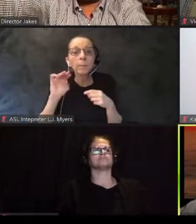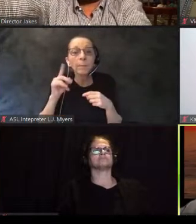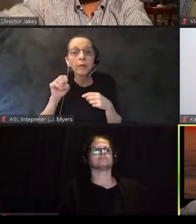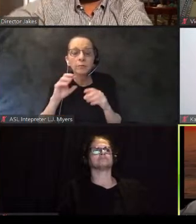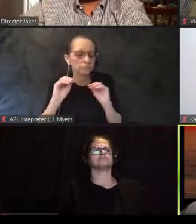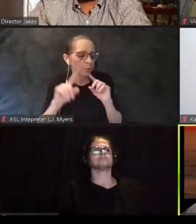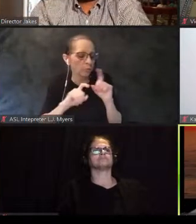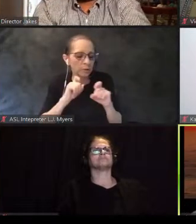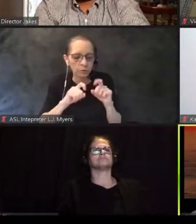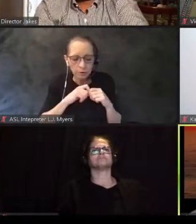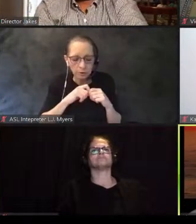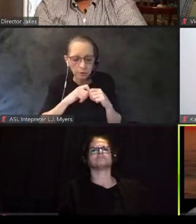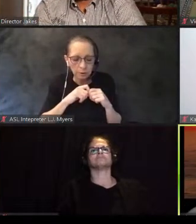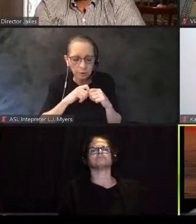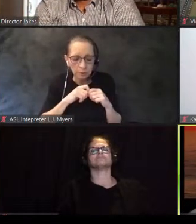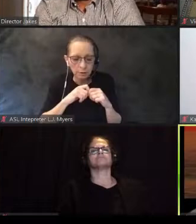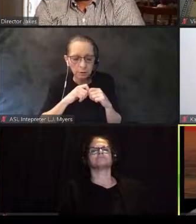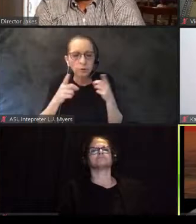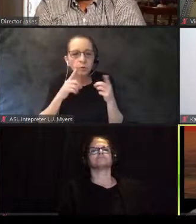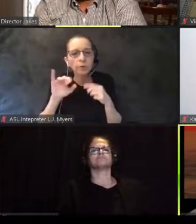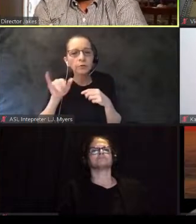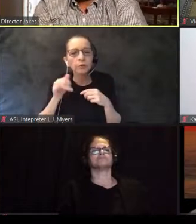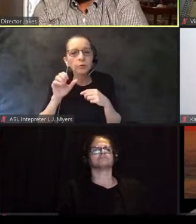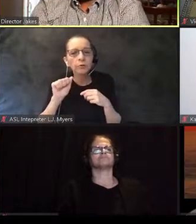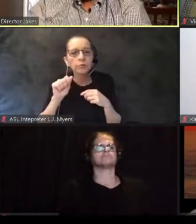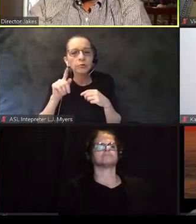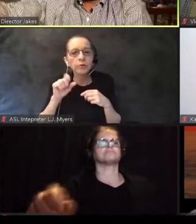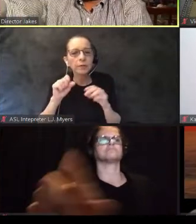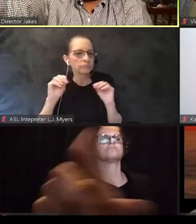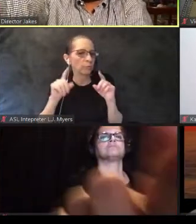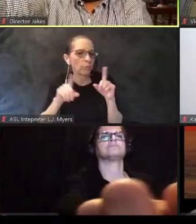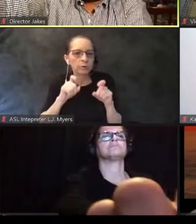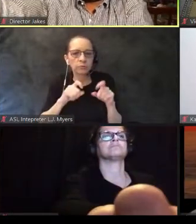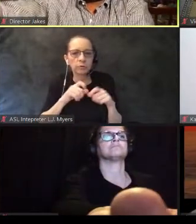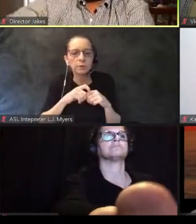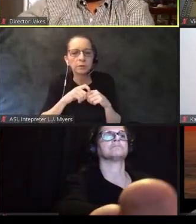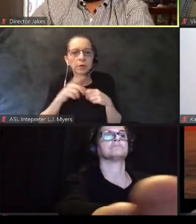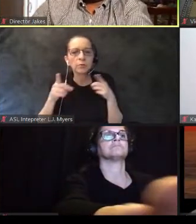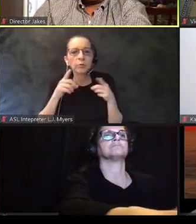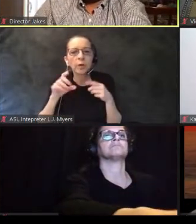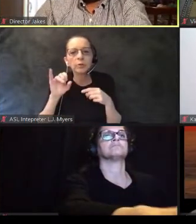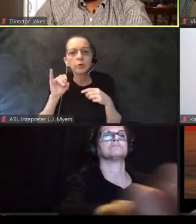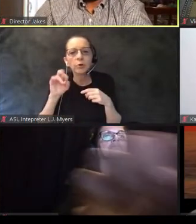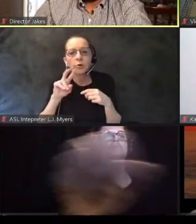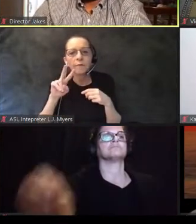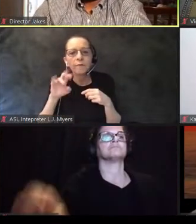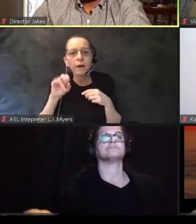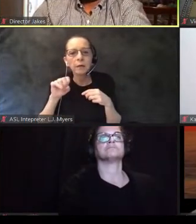No questions. Director Jakes? No questions. Director Irvine?